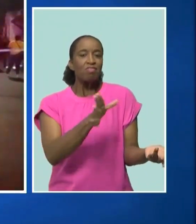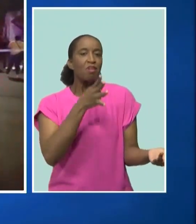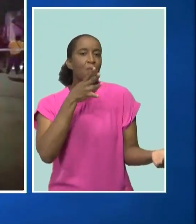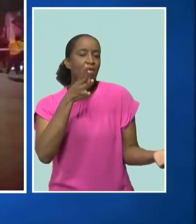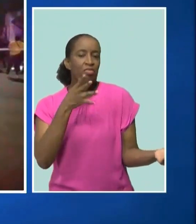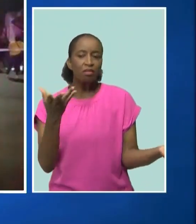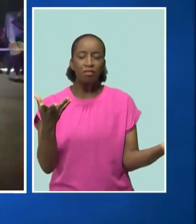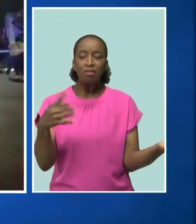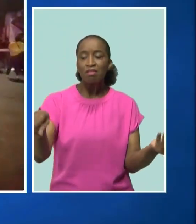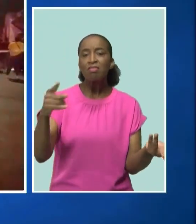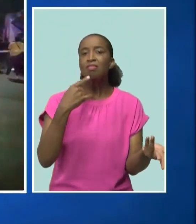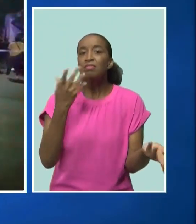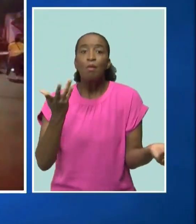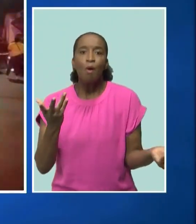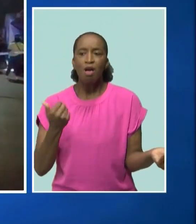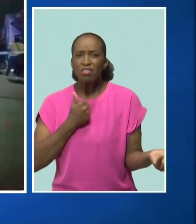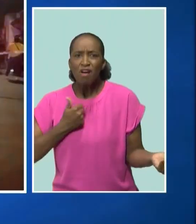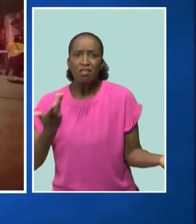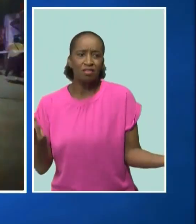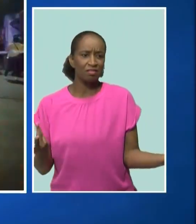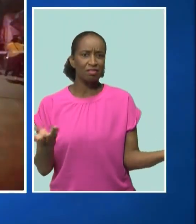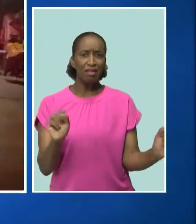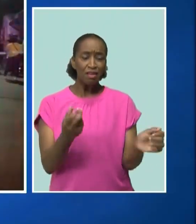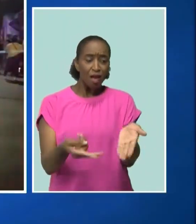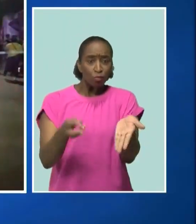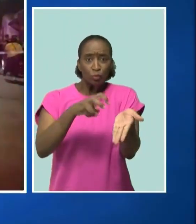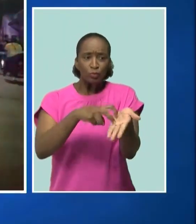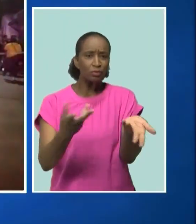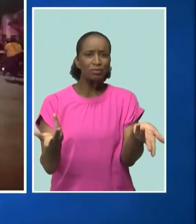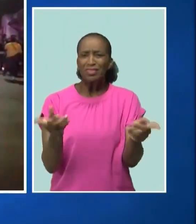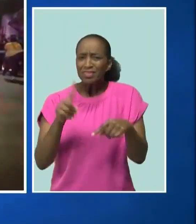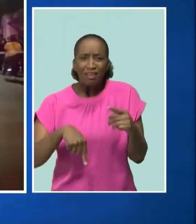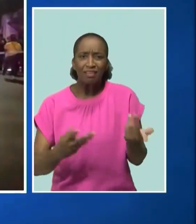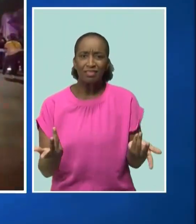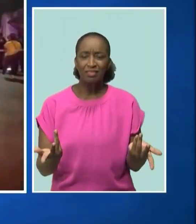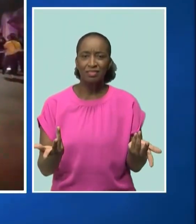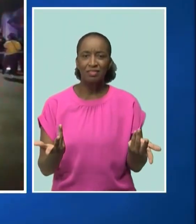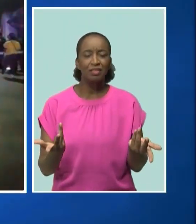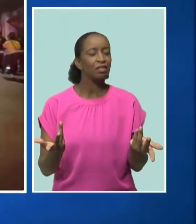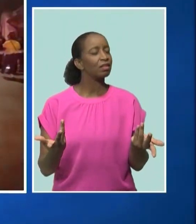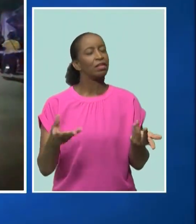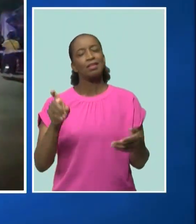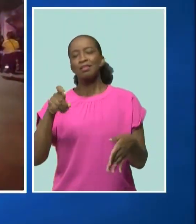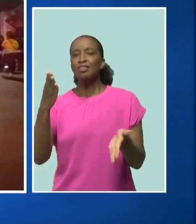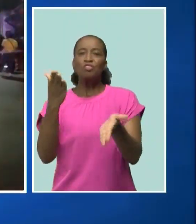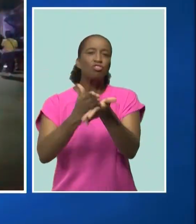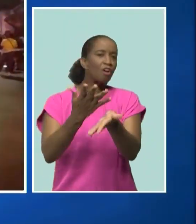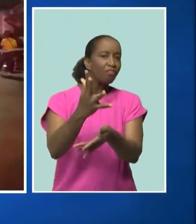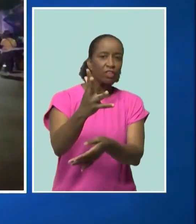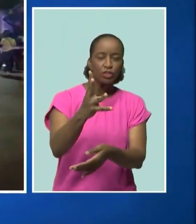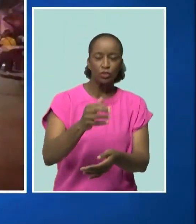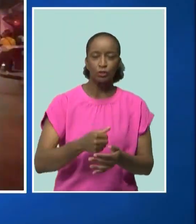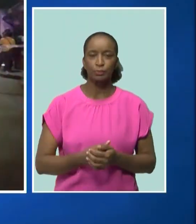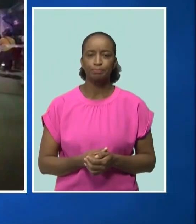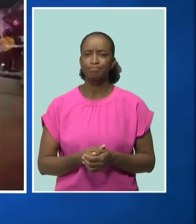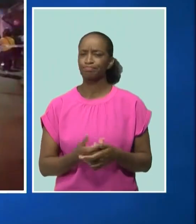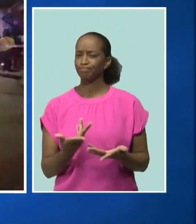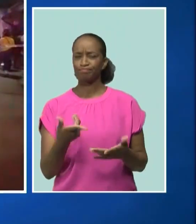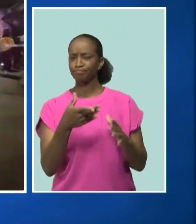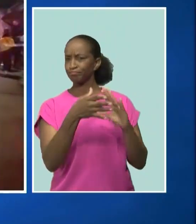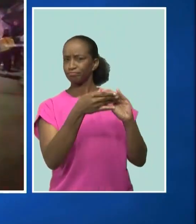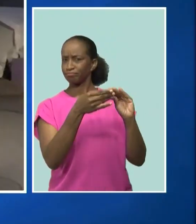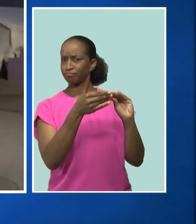Sorry, can't bring back the life on Nathan. This needs to be stopped. That's the voice of